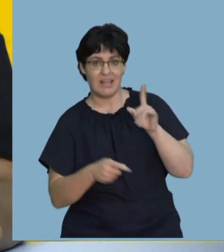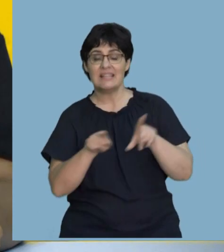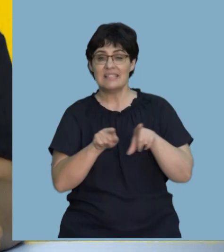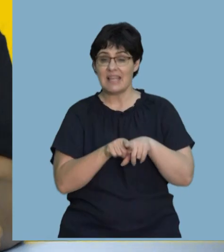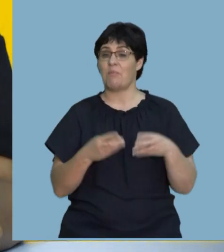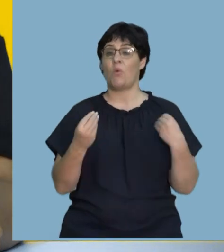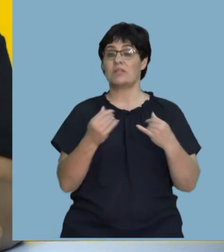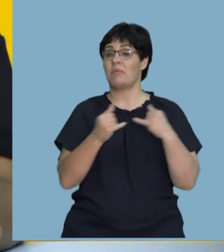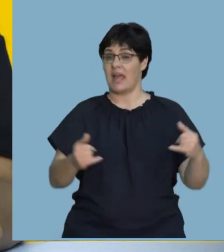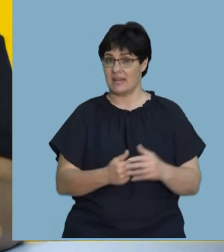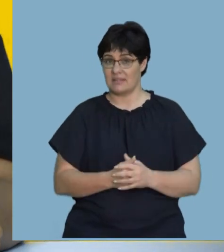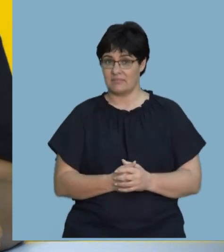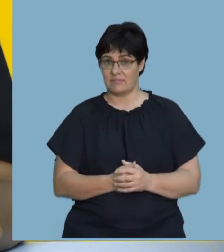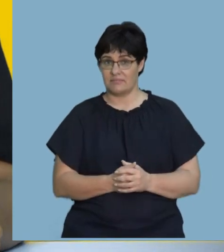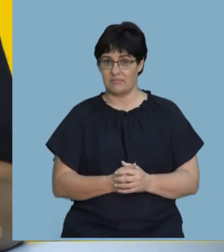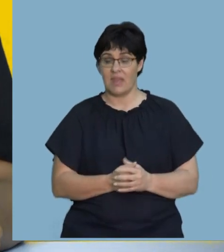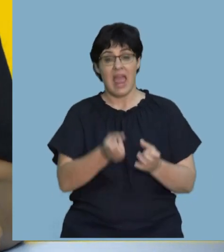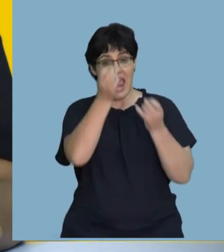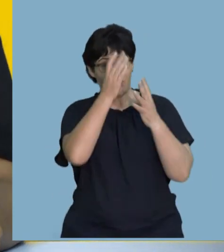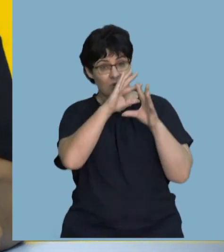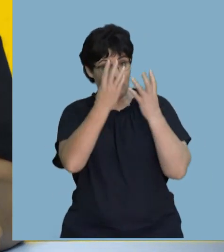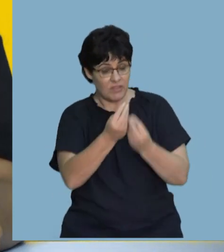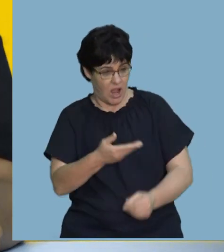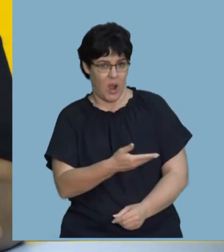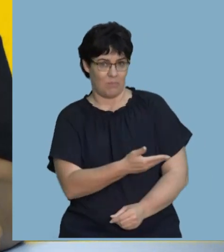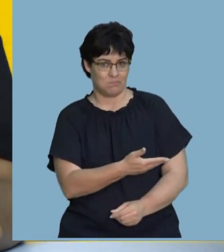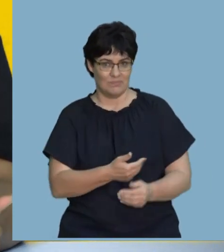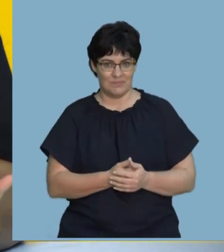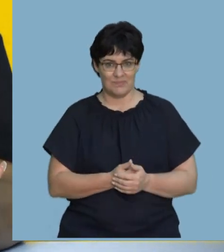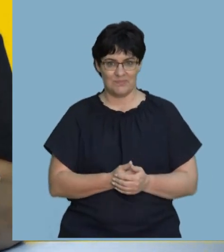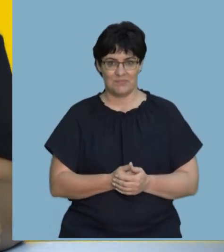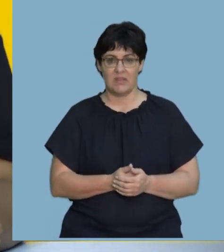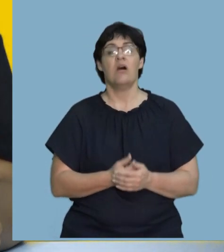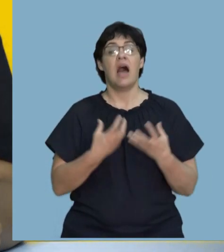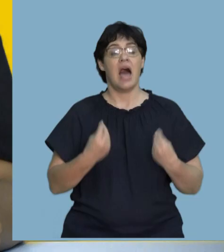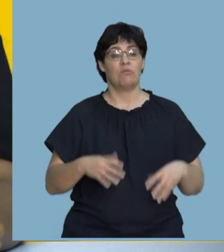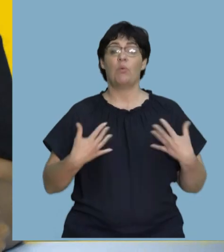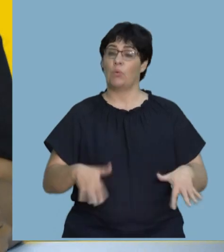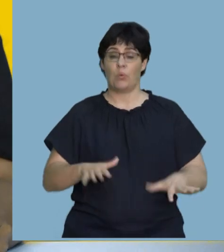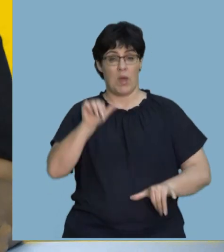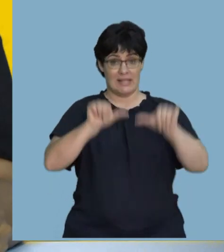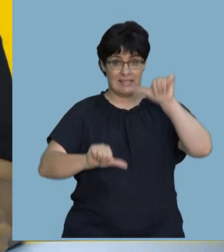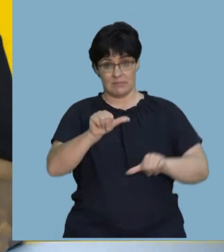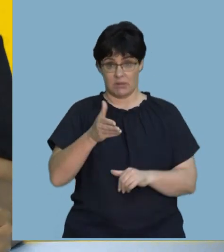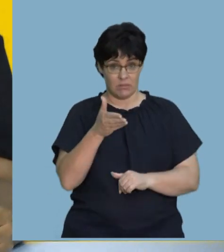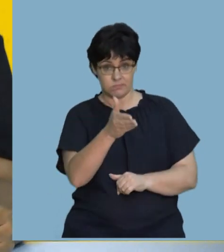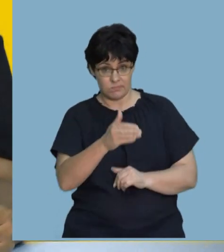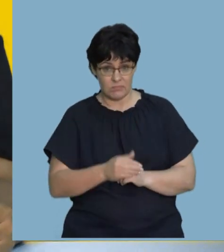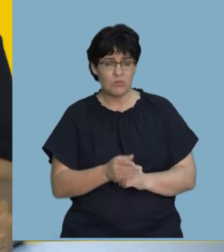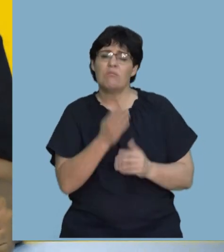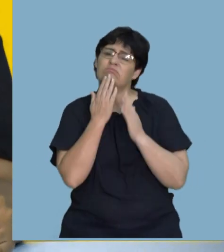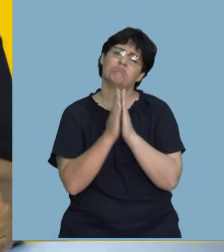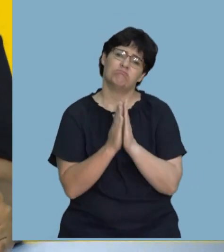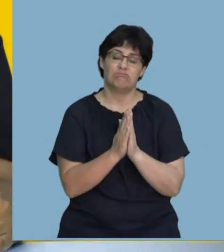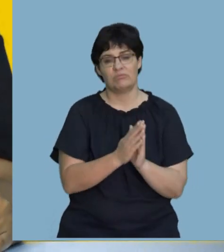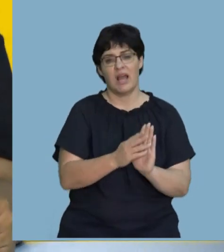hit us up on our WhatsApp line. All of the details are on the screen. We've got a great assessment going on for you guys, so please download